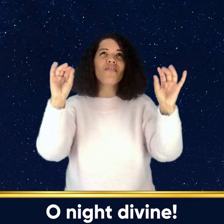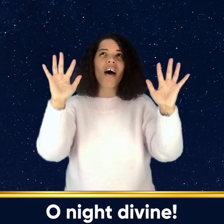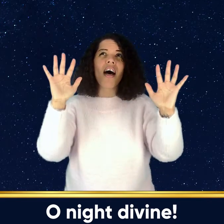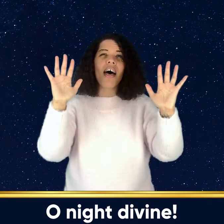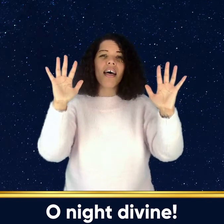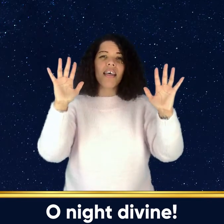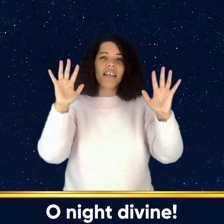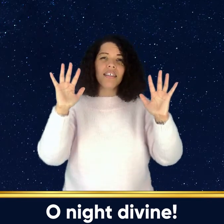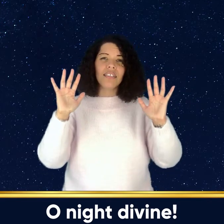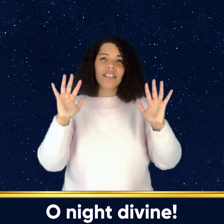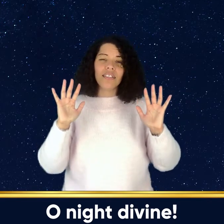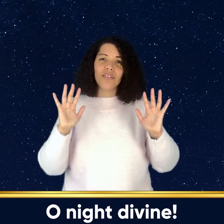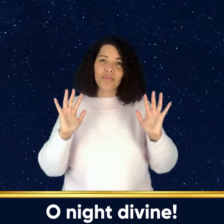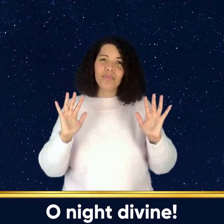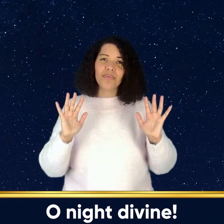night